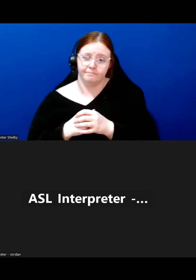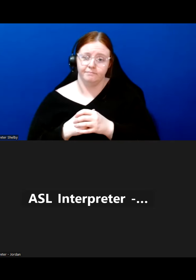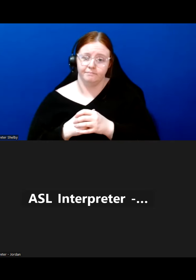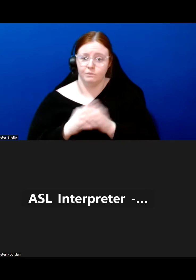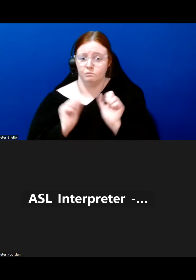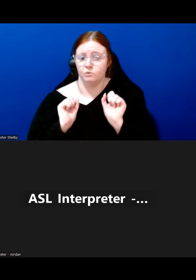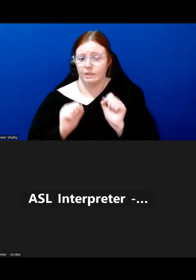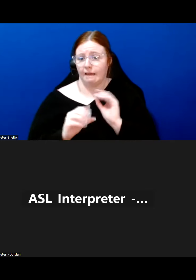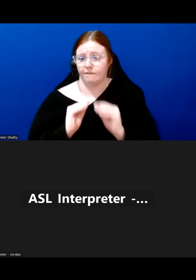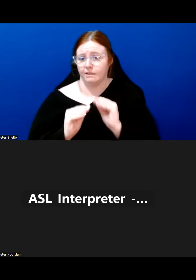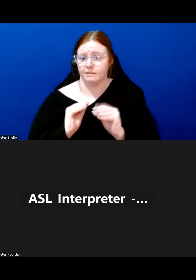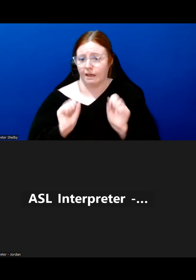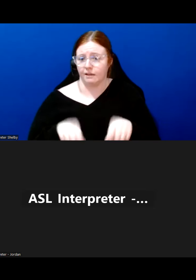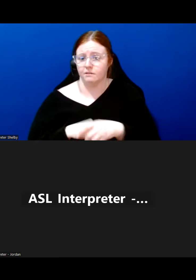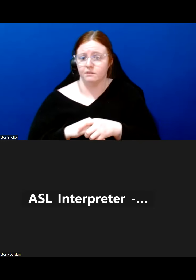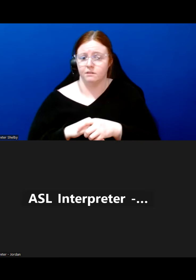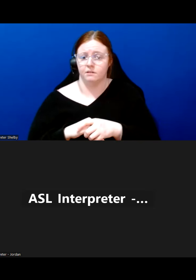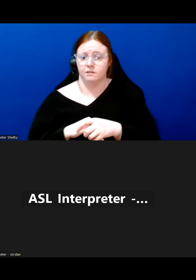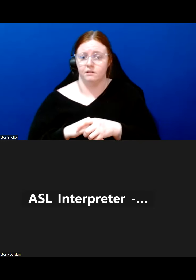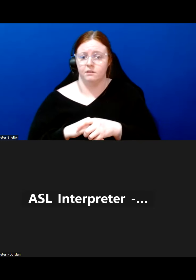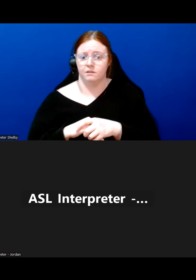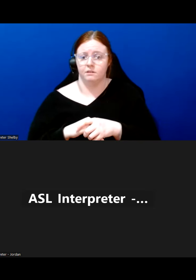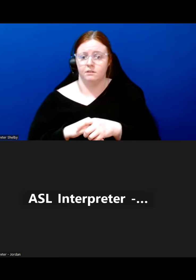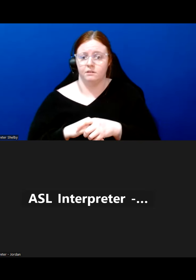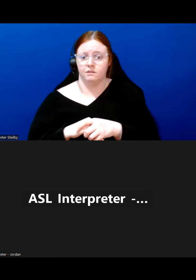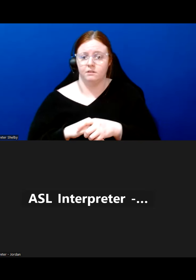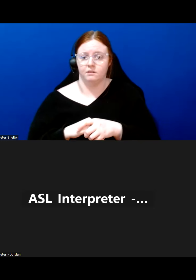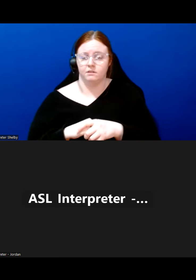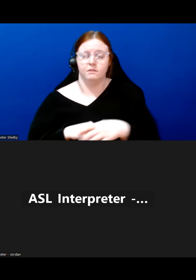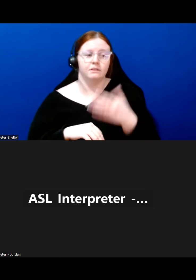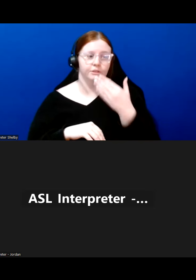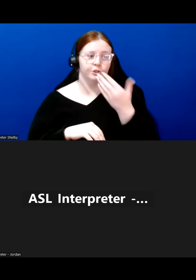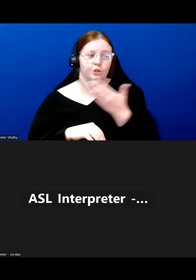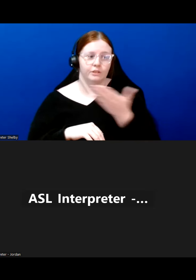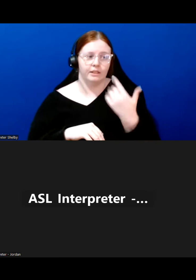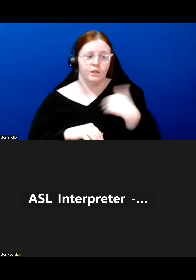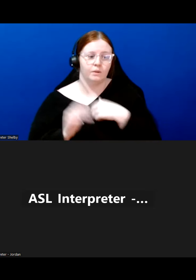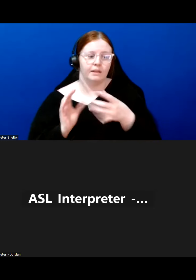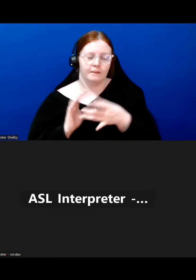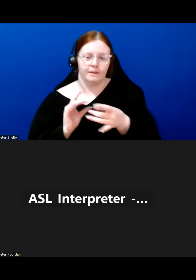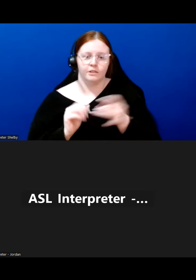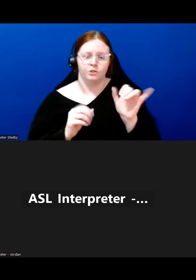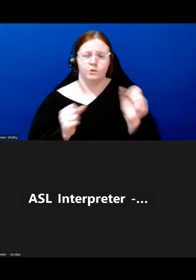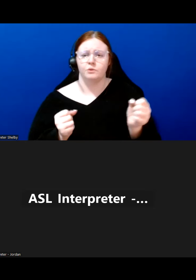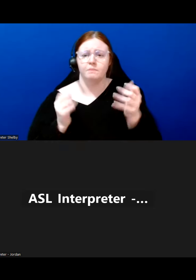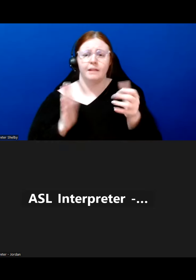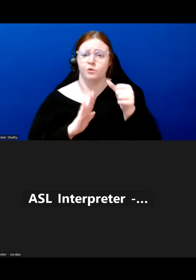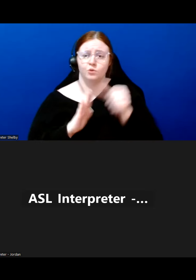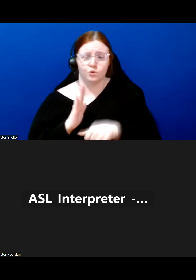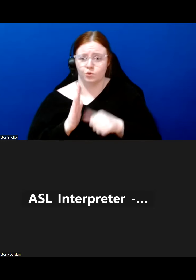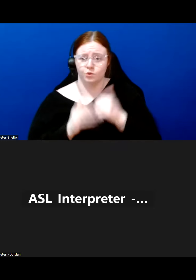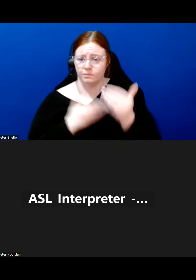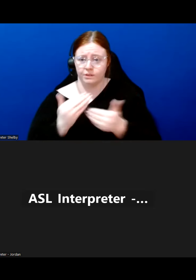repairable. Yeah. And the good thing, like we mentioned earlier, there's so many surgical procedures available